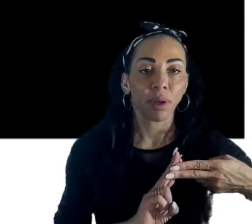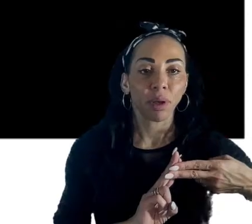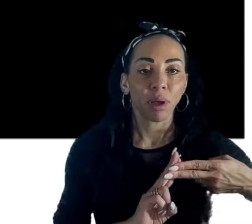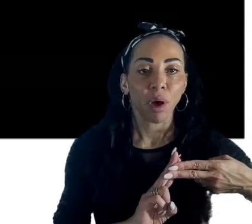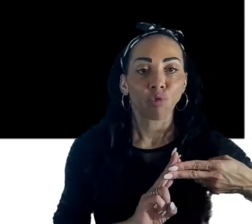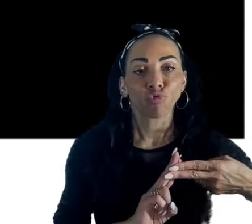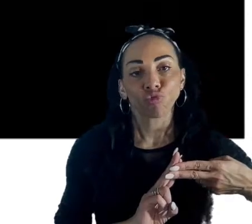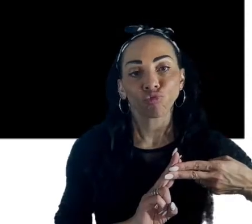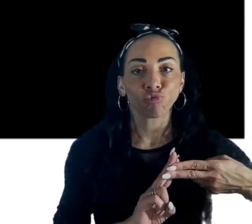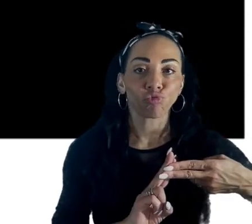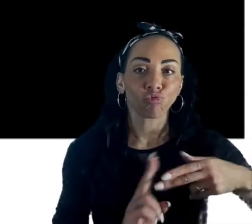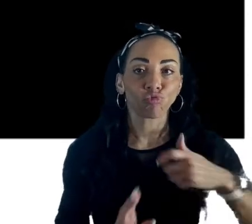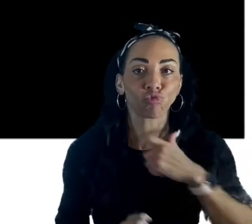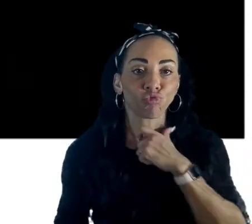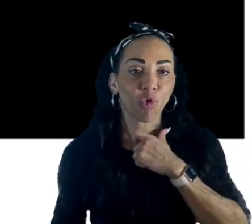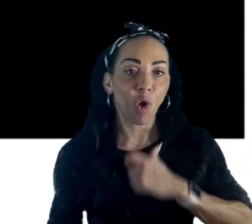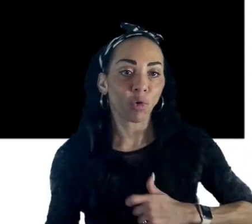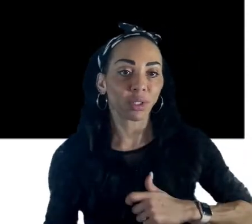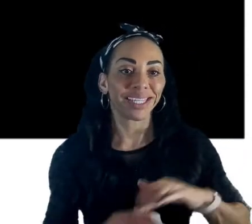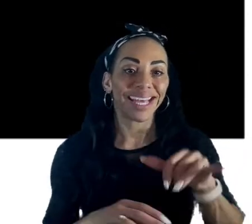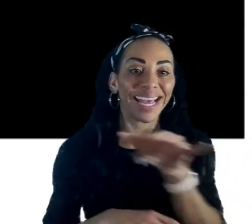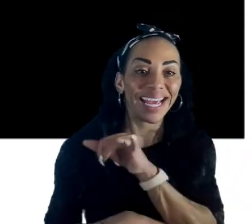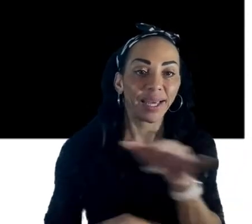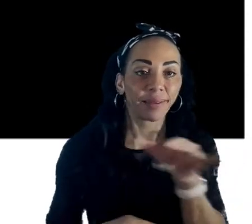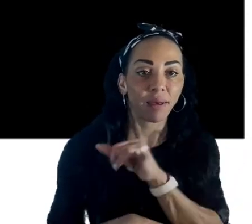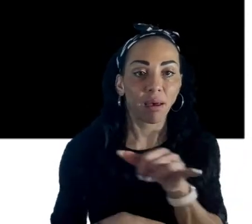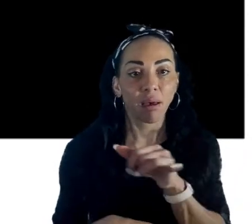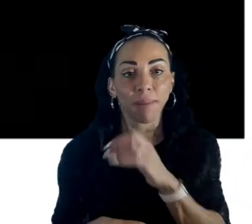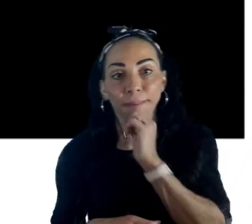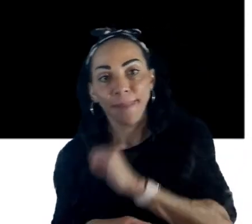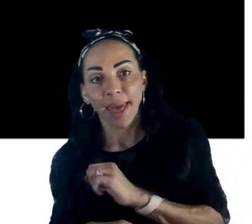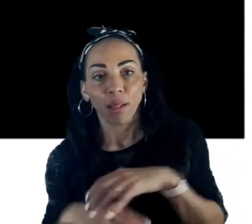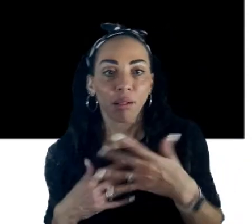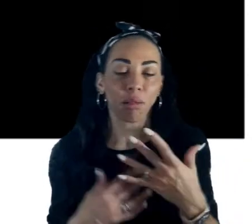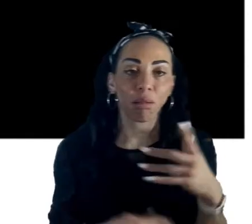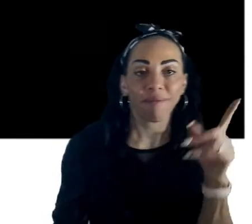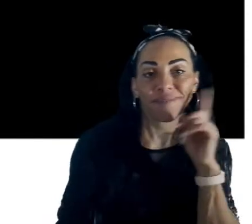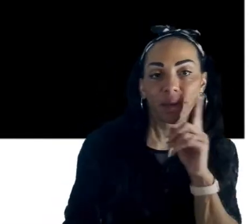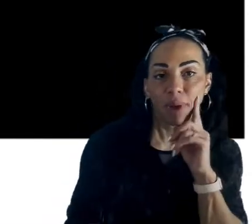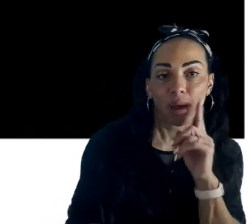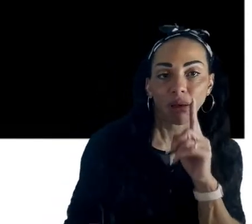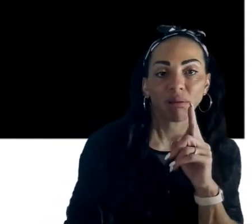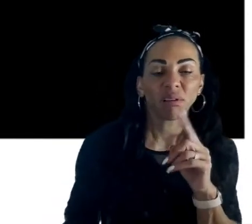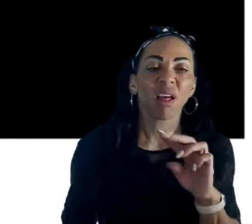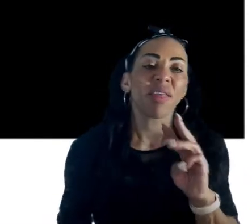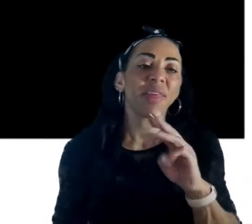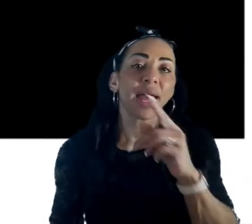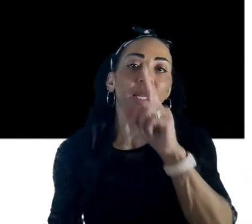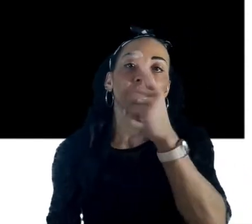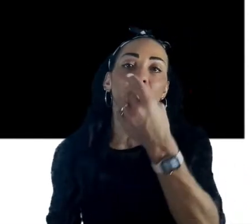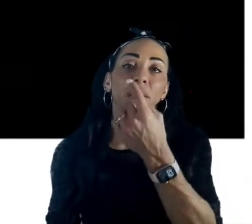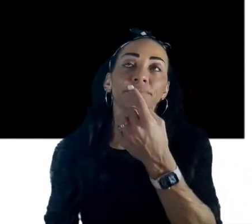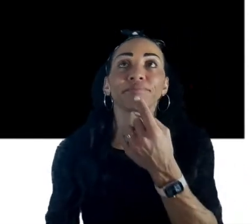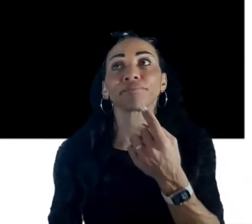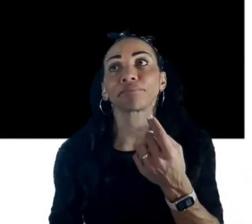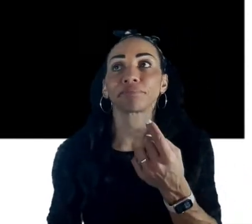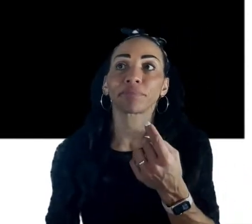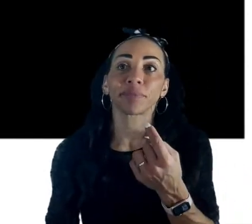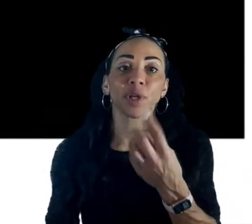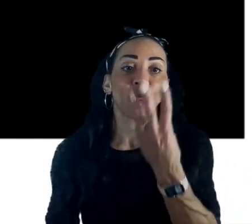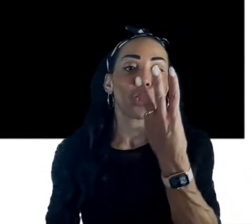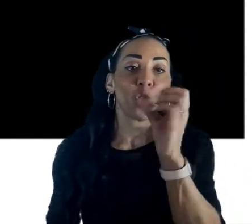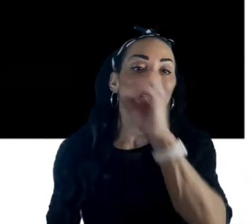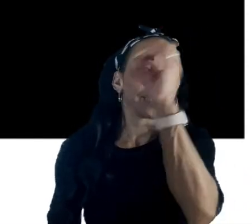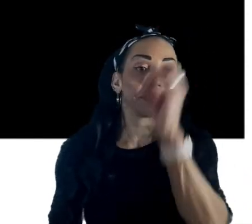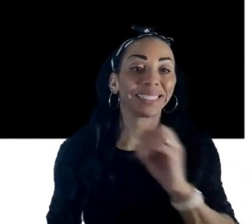of people that use those apps, and a third of those people regret it. And I